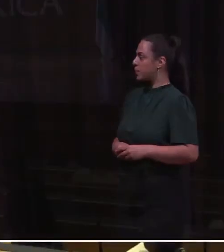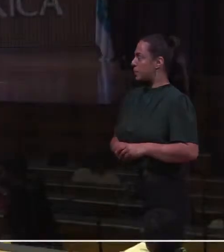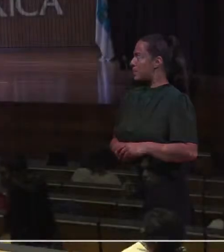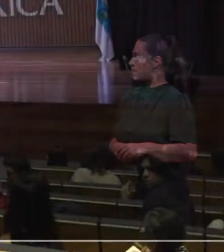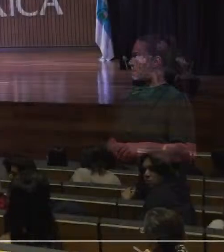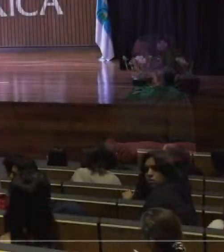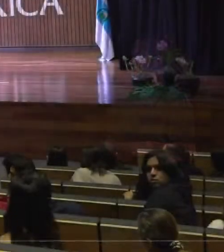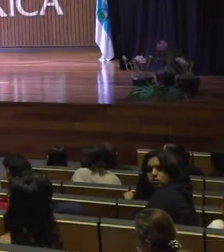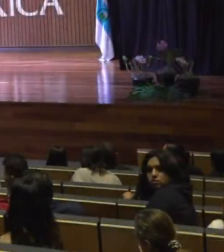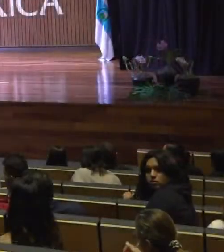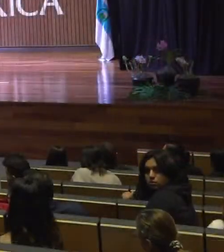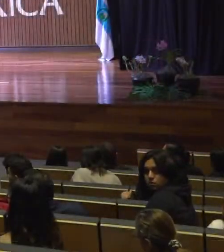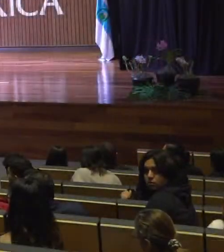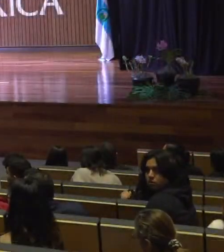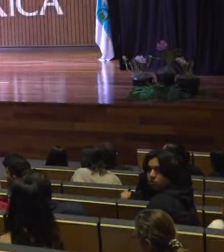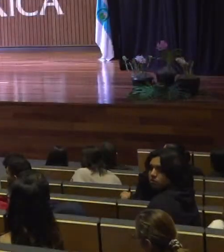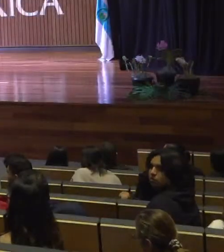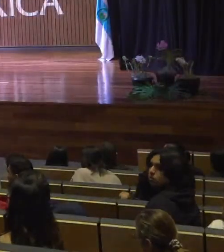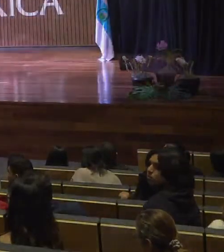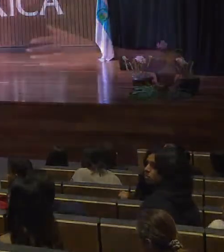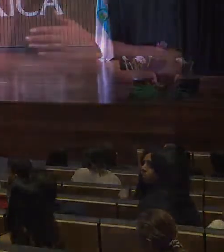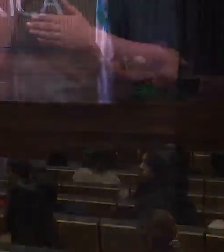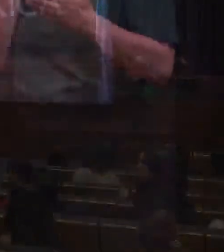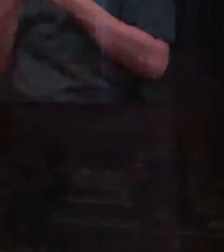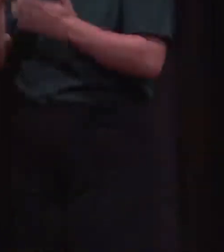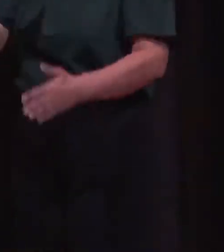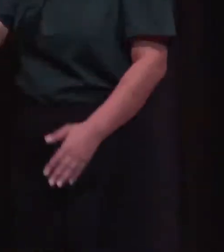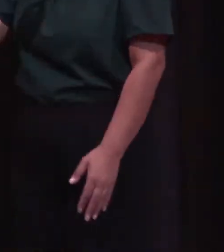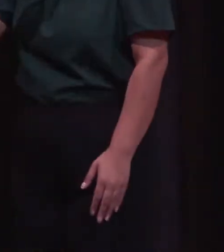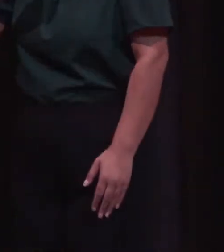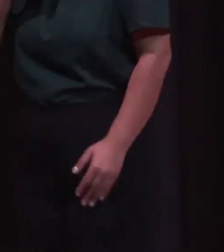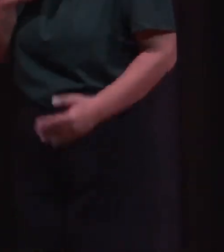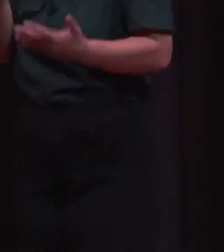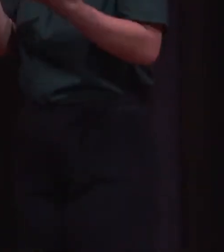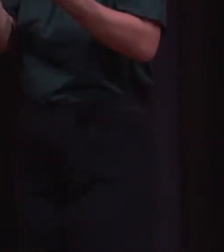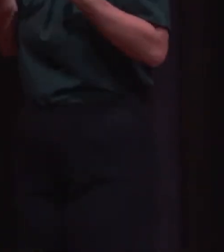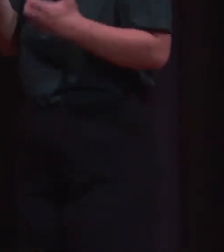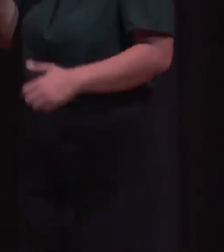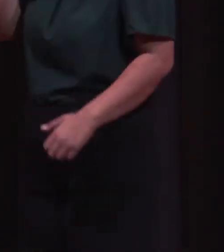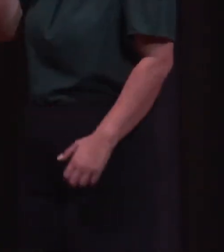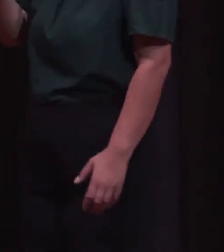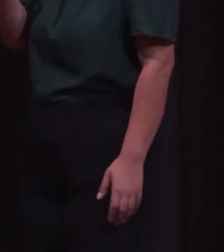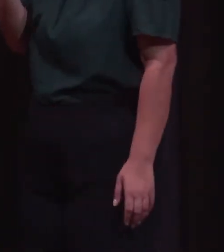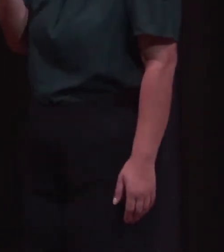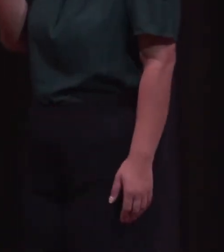I almost want to say I don't know, but